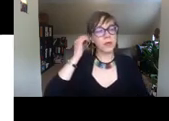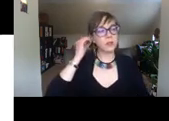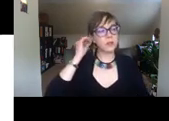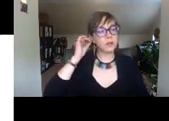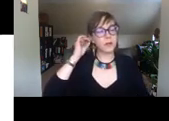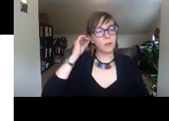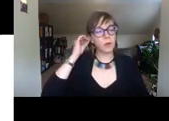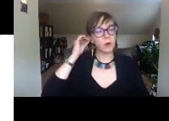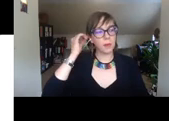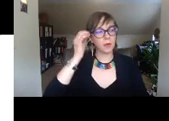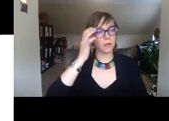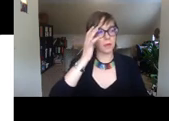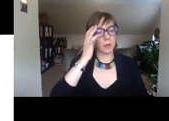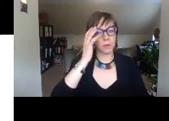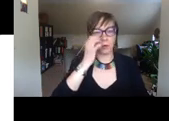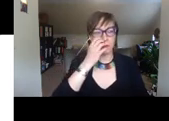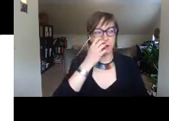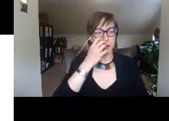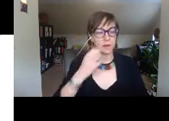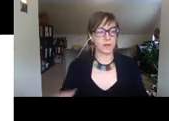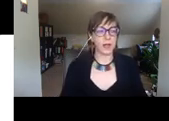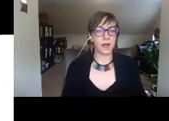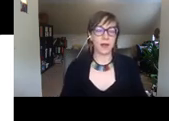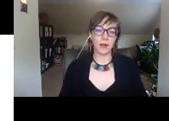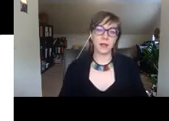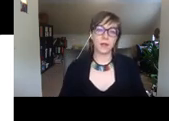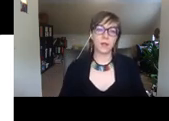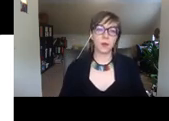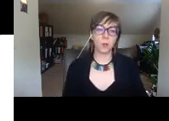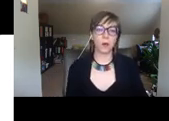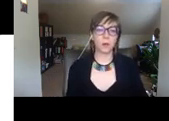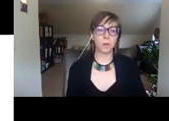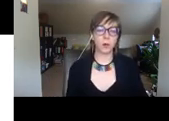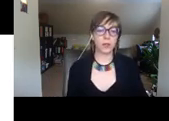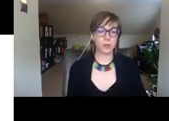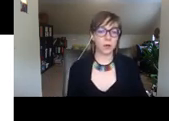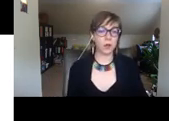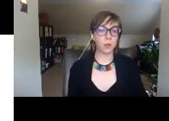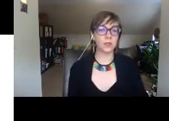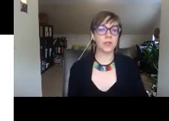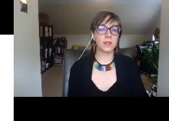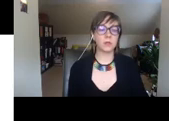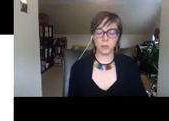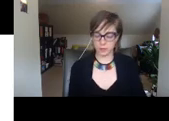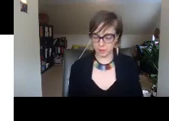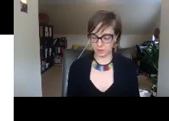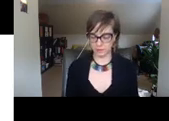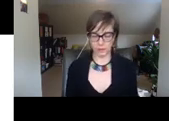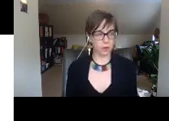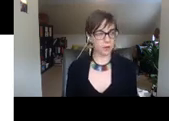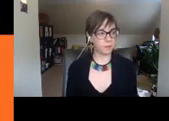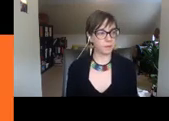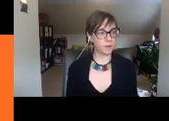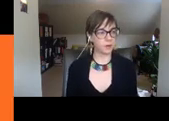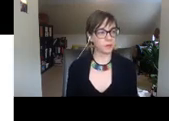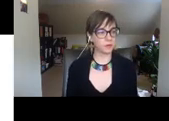Then when I started to think more about the overall impact that it's had, and I think what I saw was this increased,